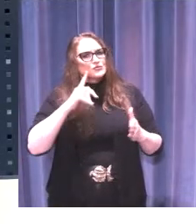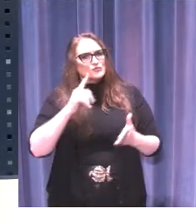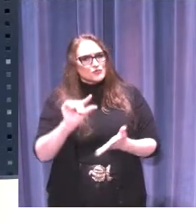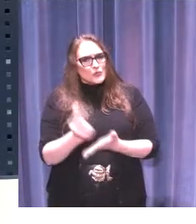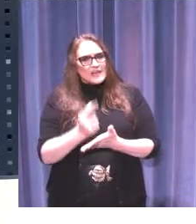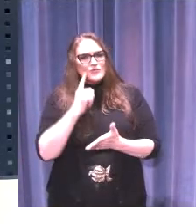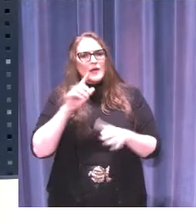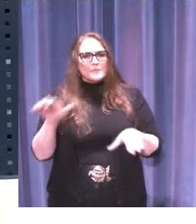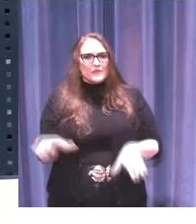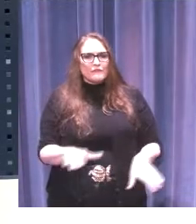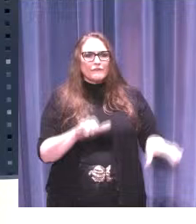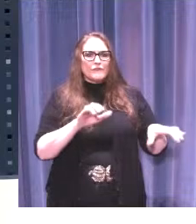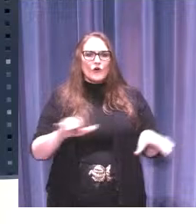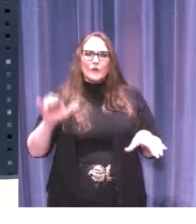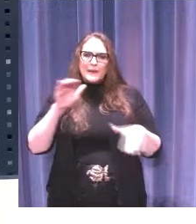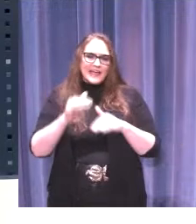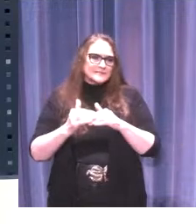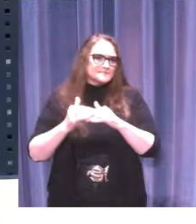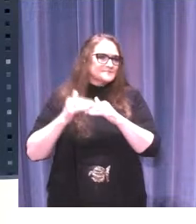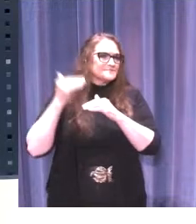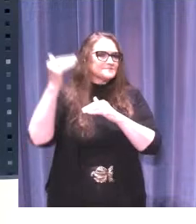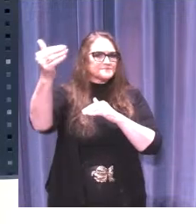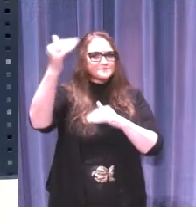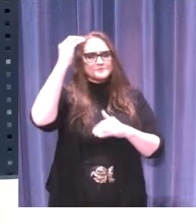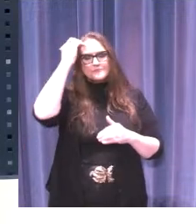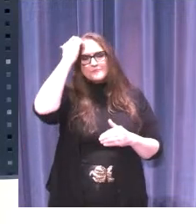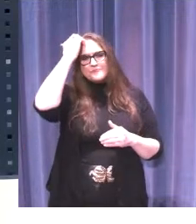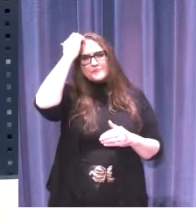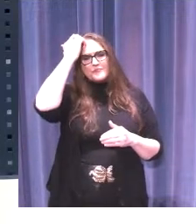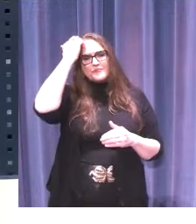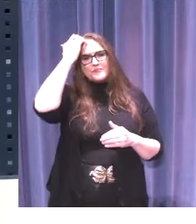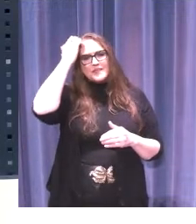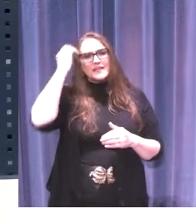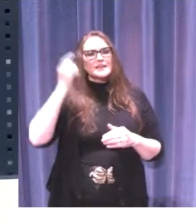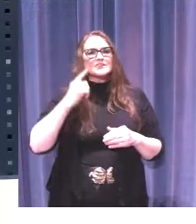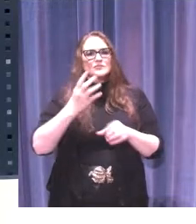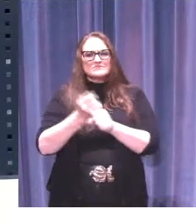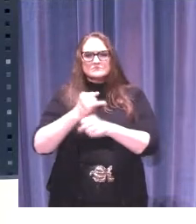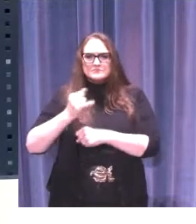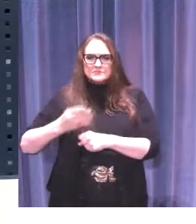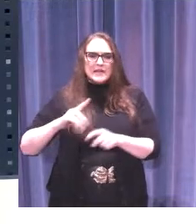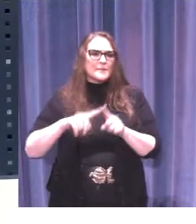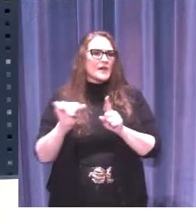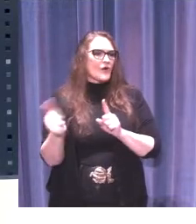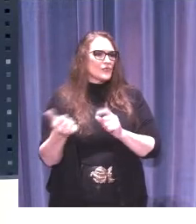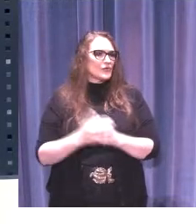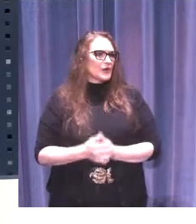and perform and go on to employment and other